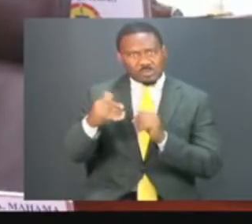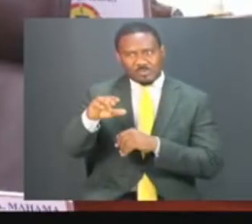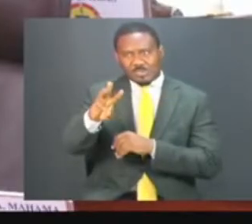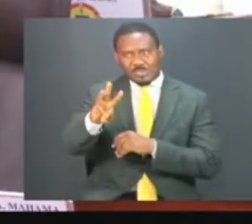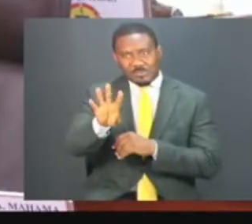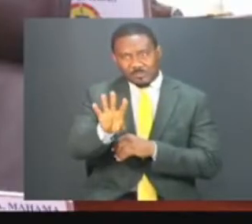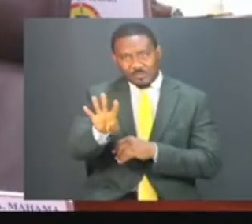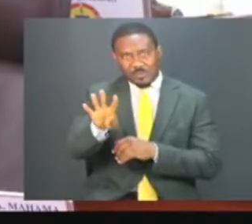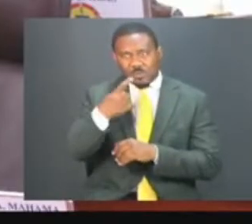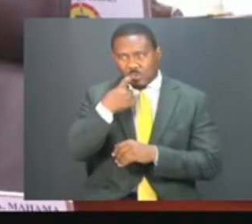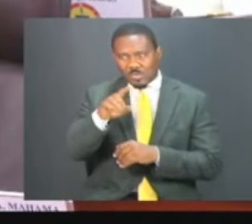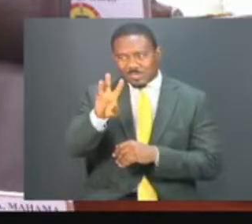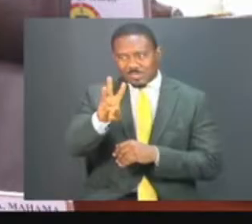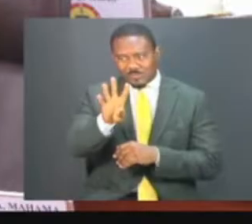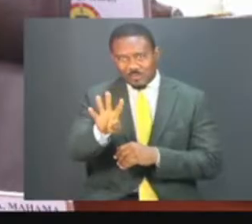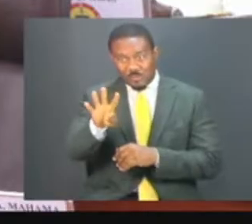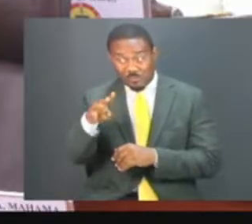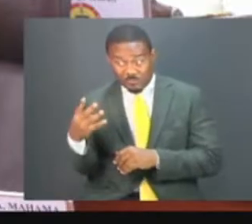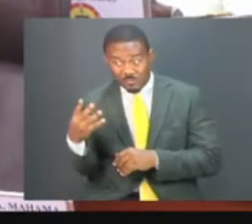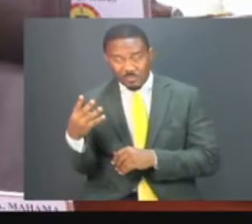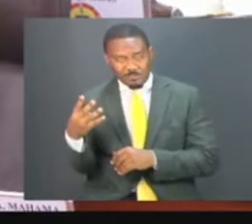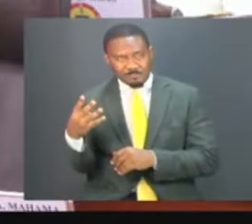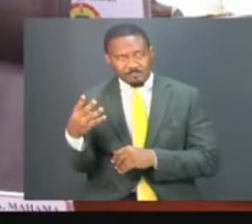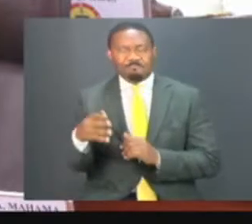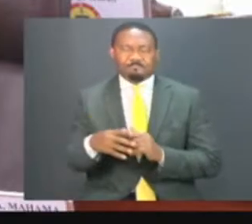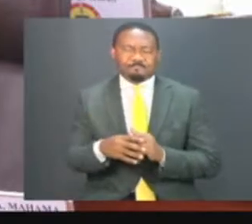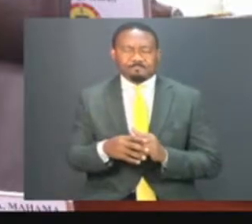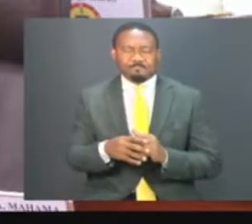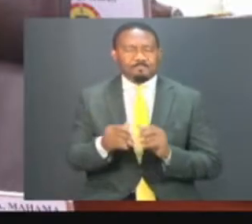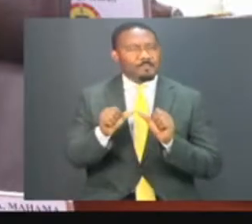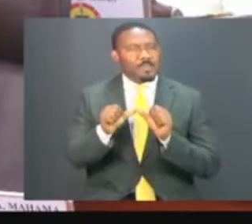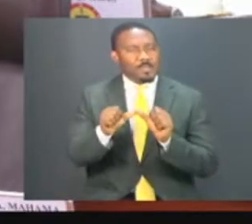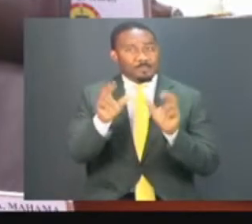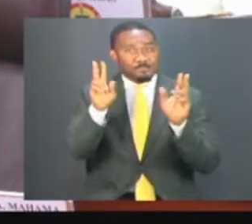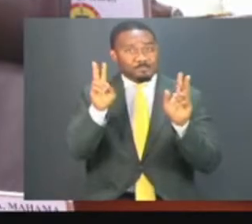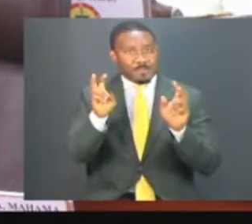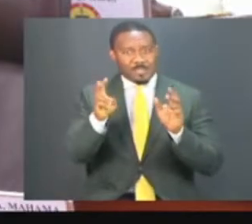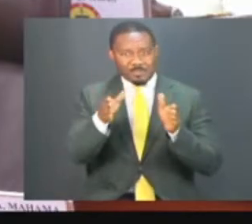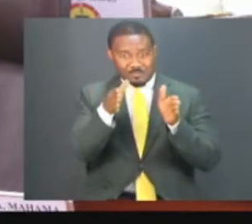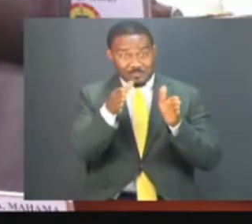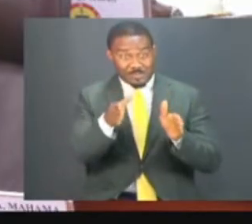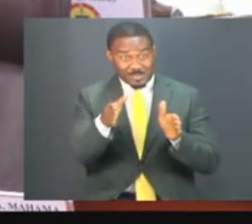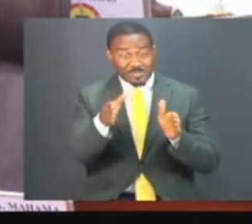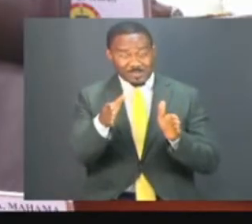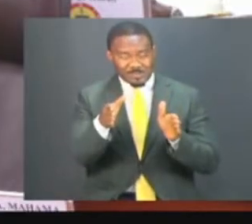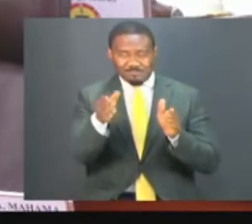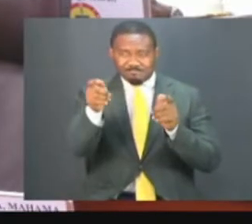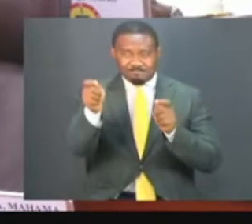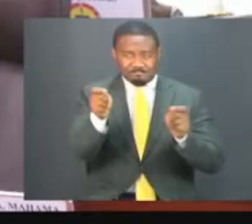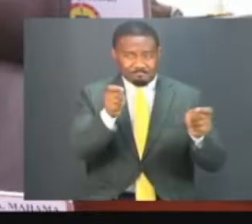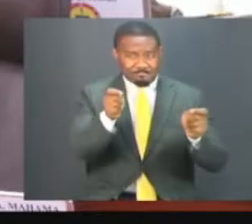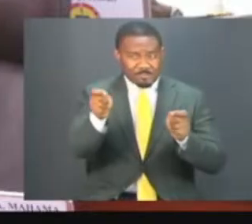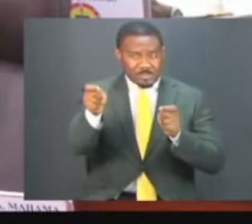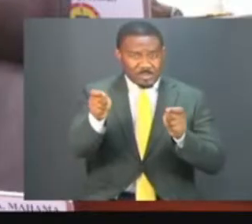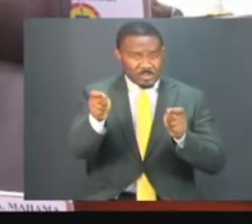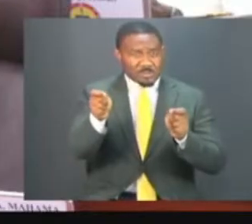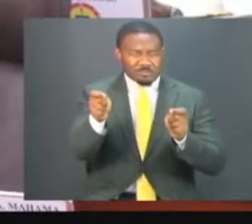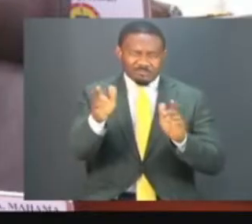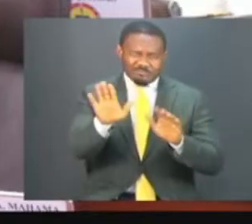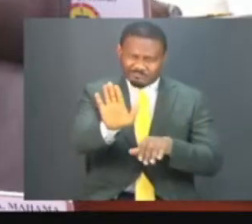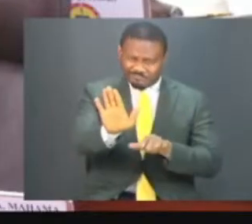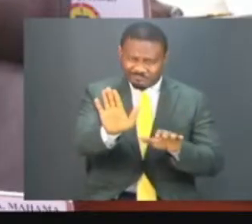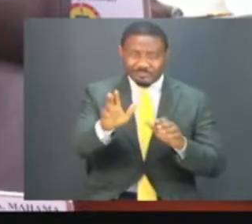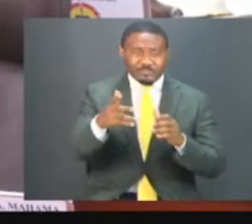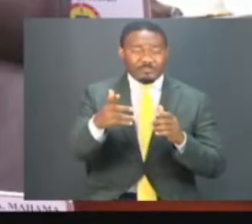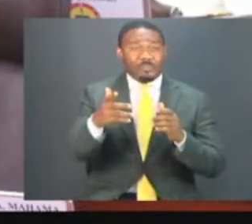64(4) is the effect that the person presiding, the Speaker in this case, you shall A, please,